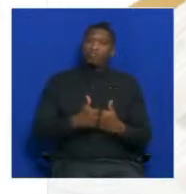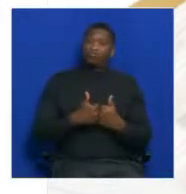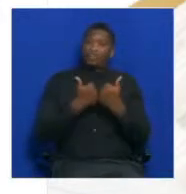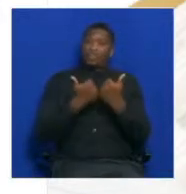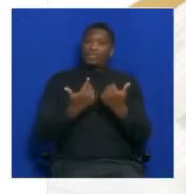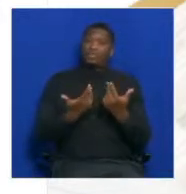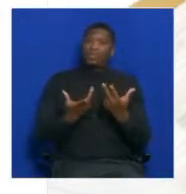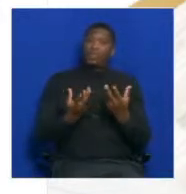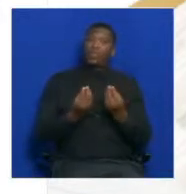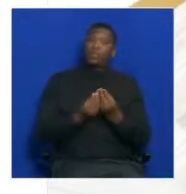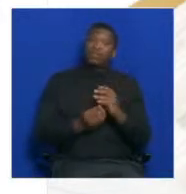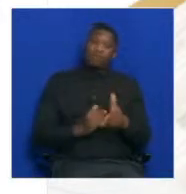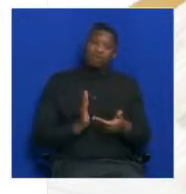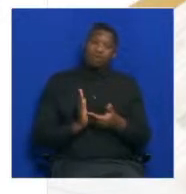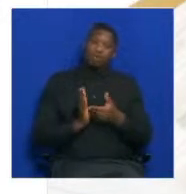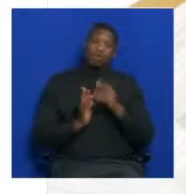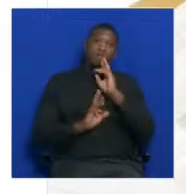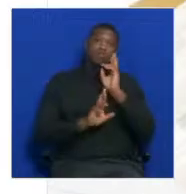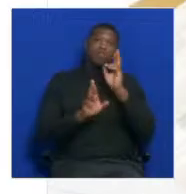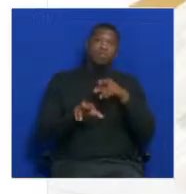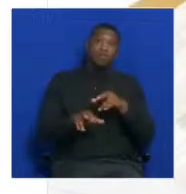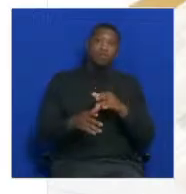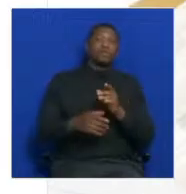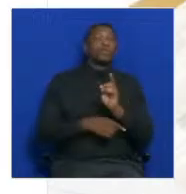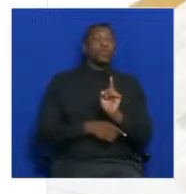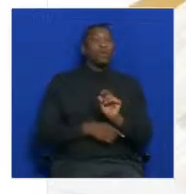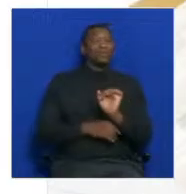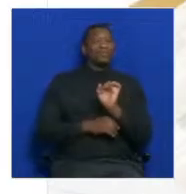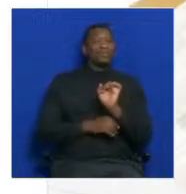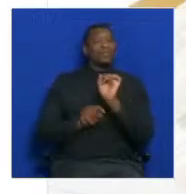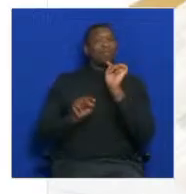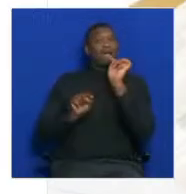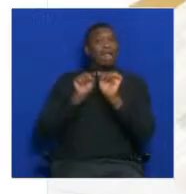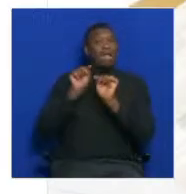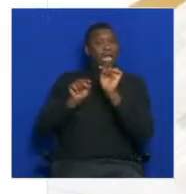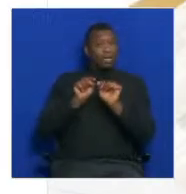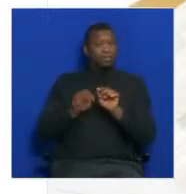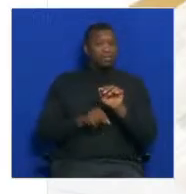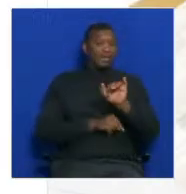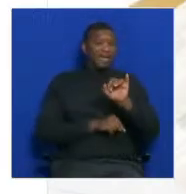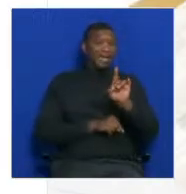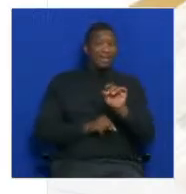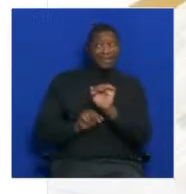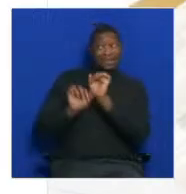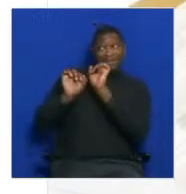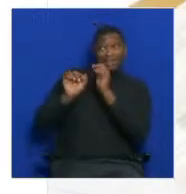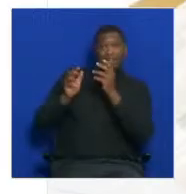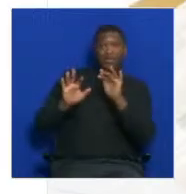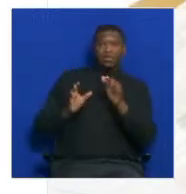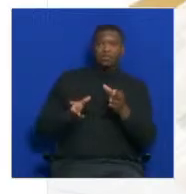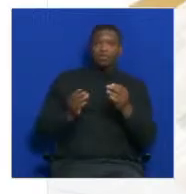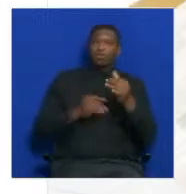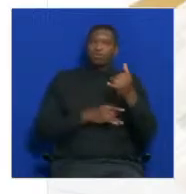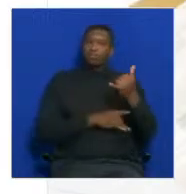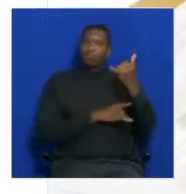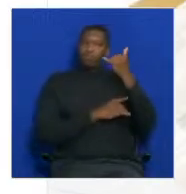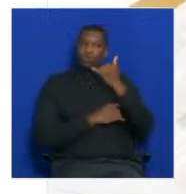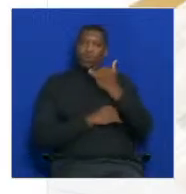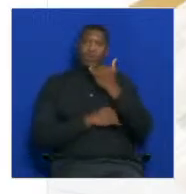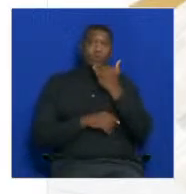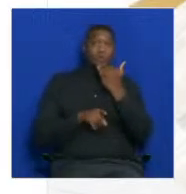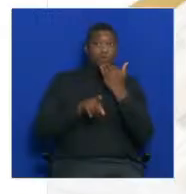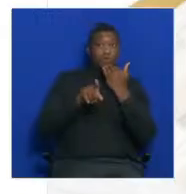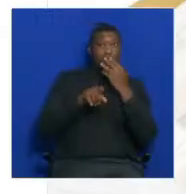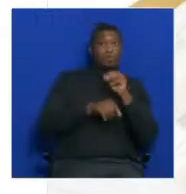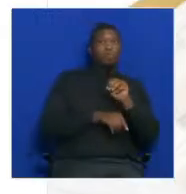is that the allegation was that ID herself received the call from Mr. Nkabinde. There's no indication in the